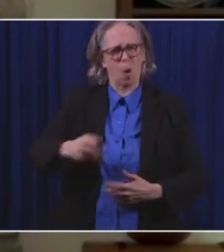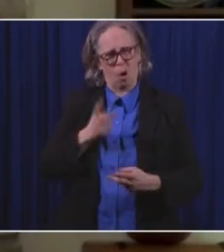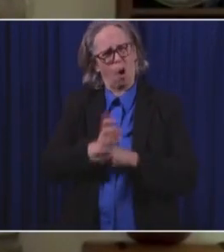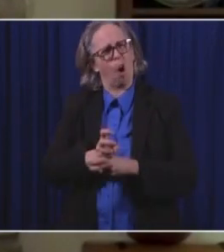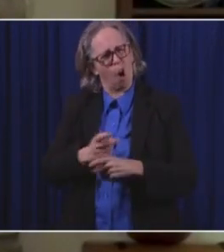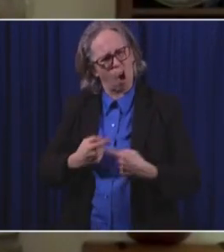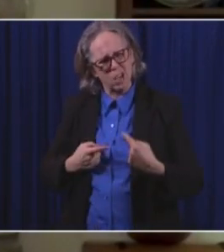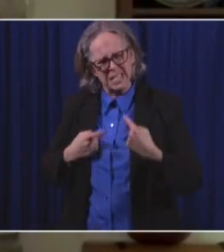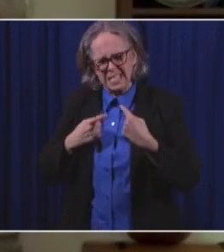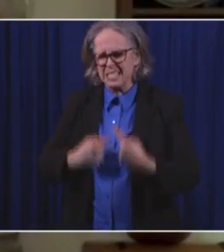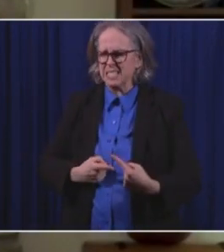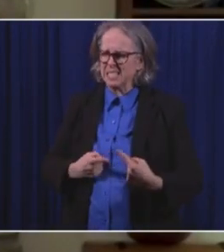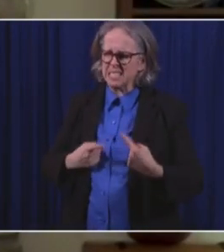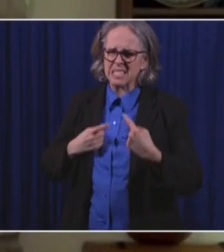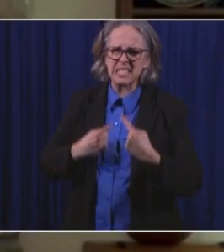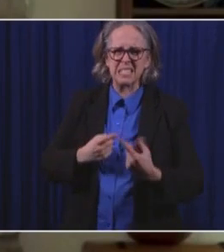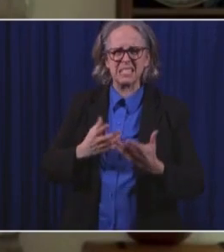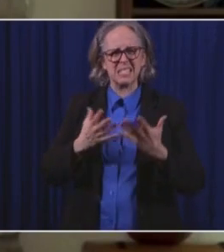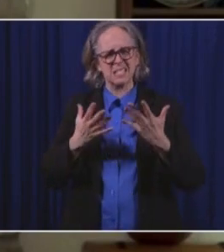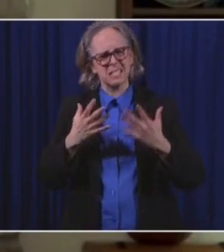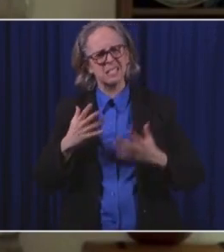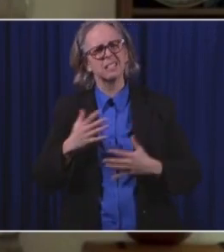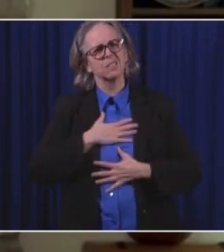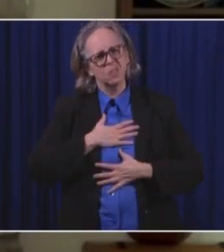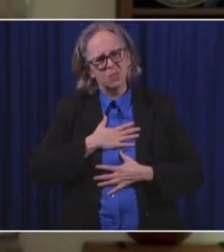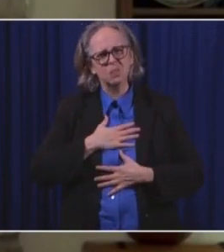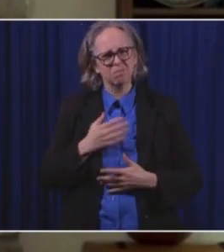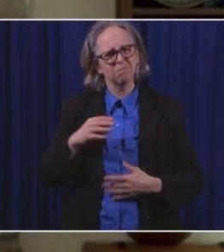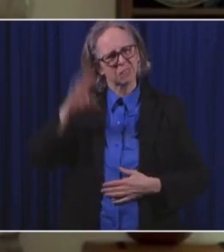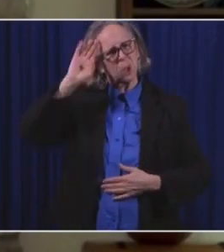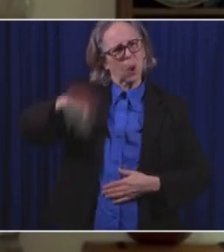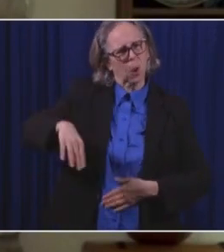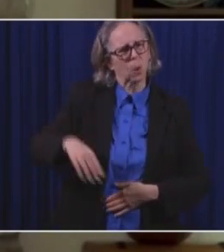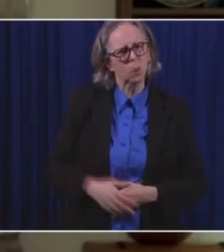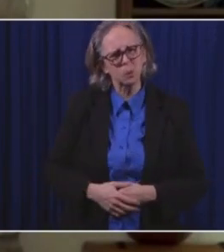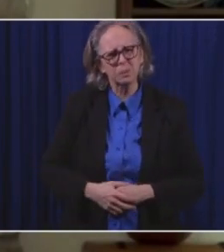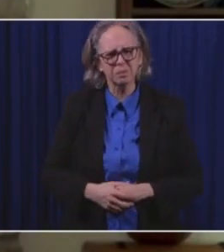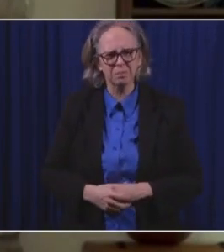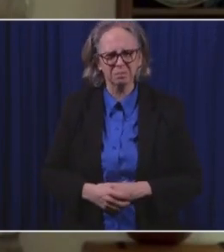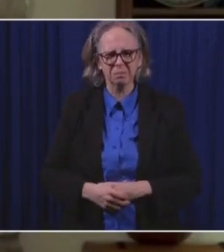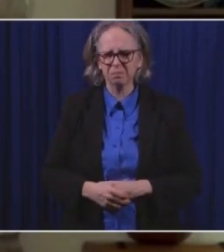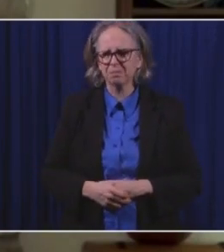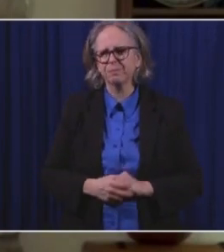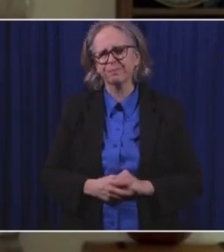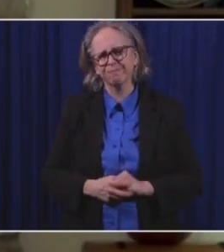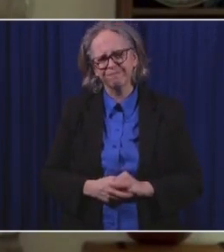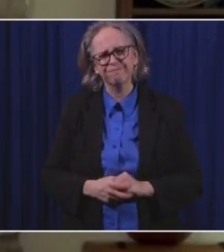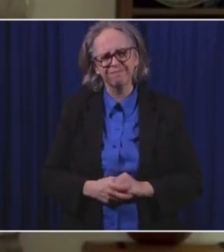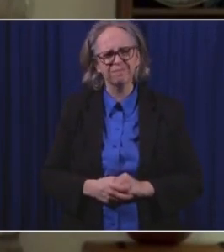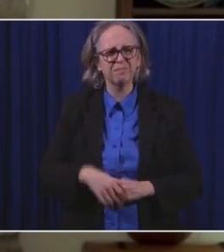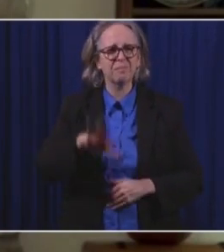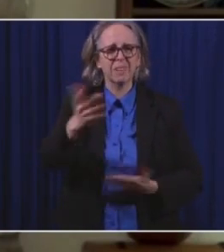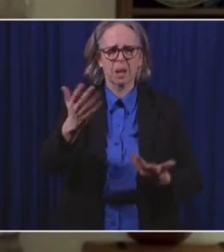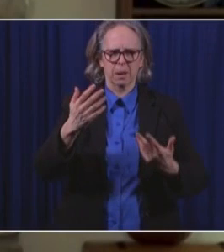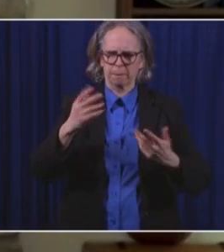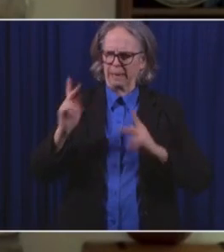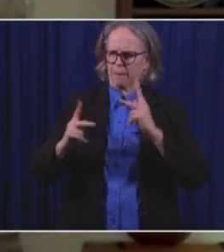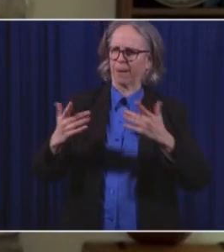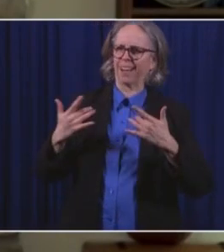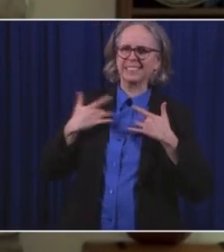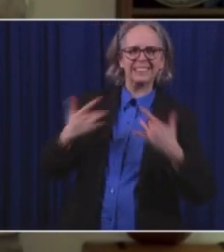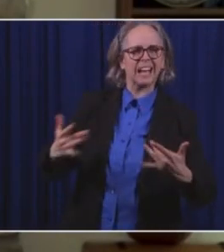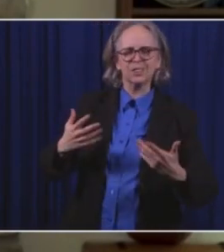everyone. Very, very hard. It's human nature. It's baked into our DNA. We're social